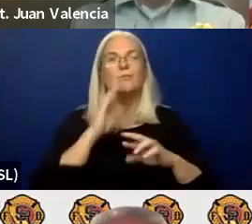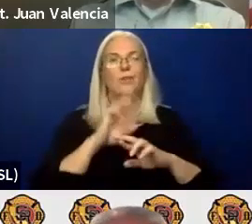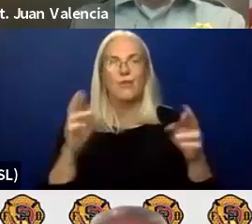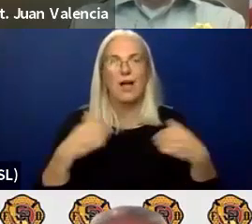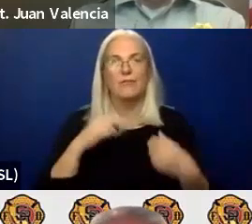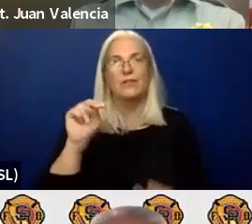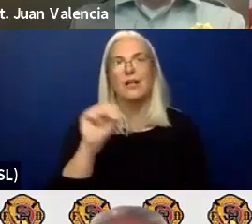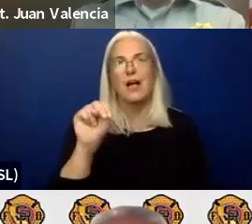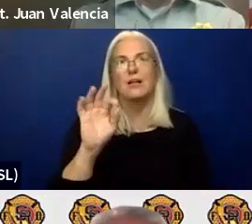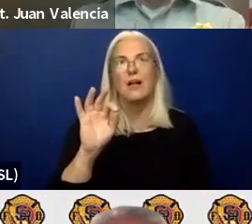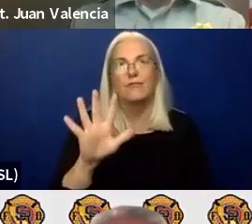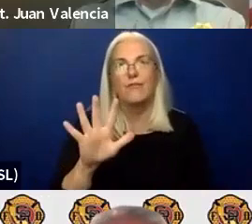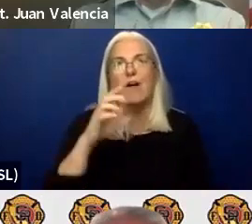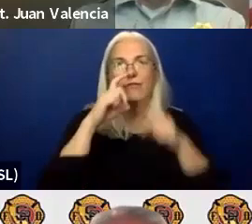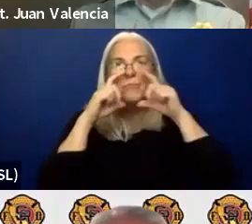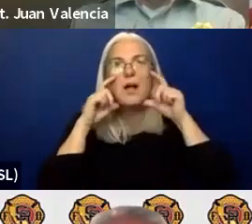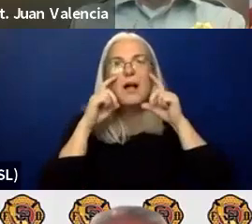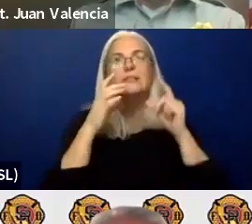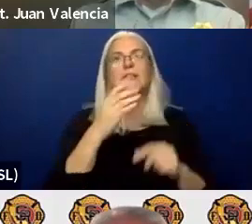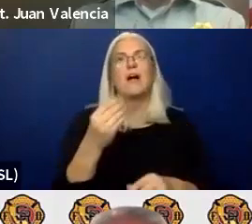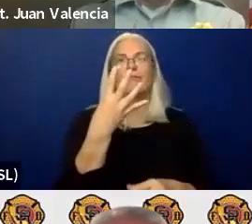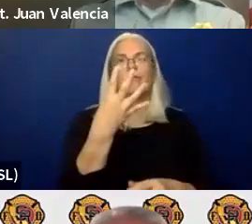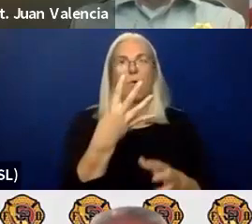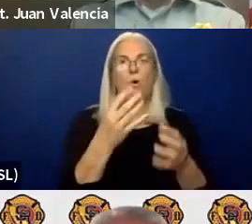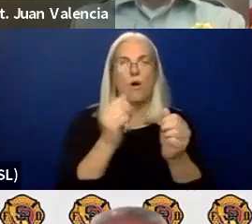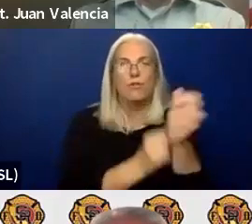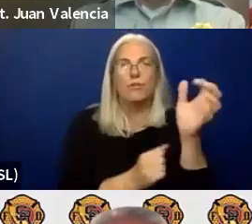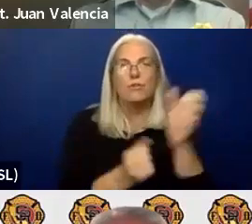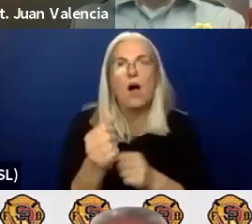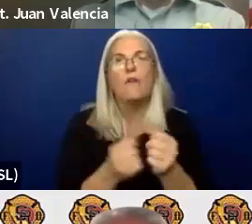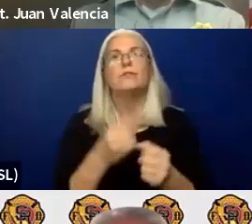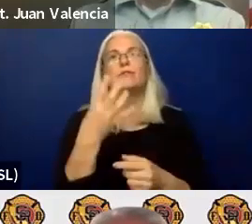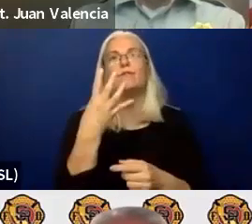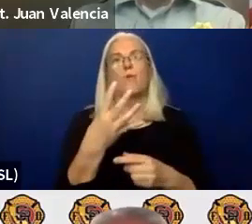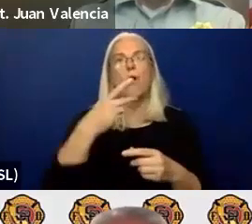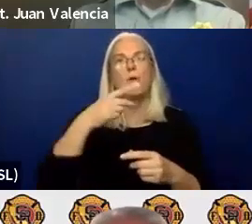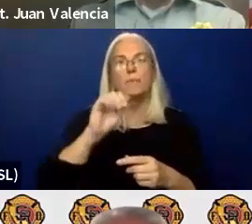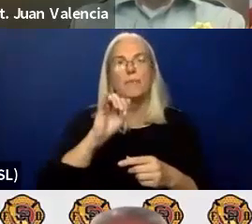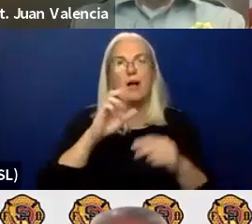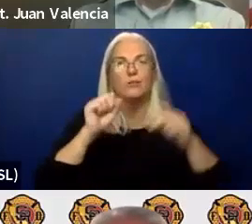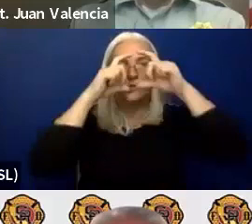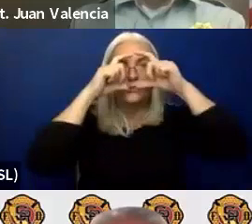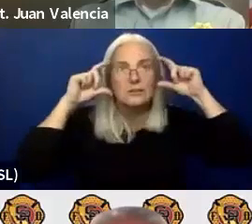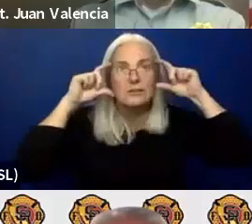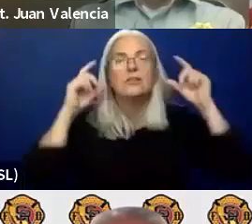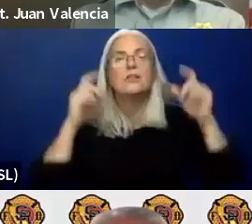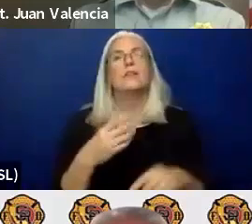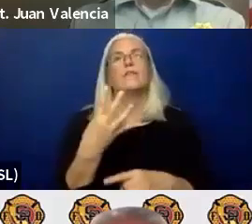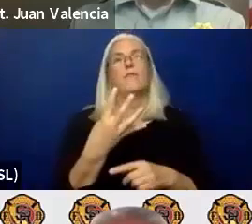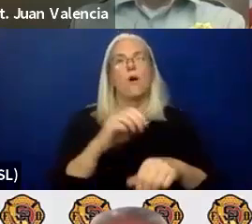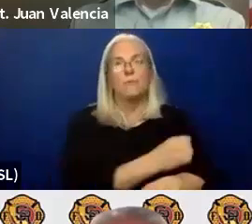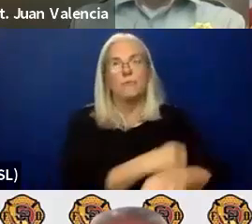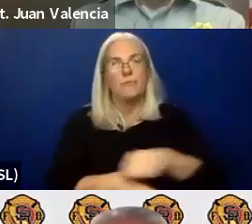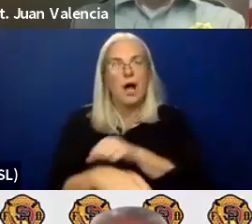gloves, 4 pairs of goggles, and 4 pairs of shoe covers to protect your clothing when you walk through the